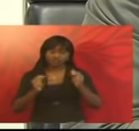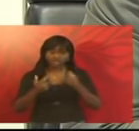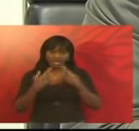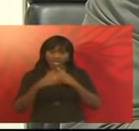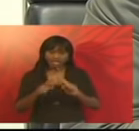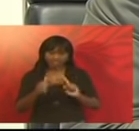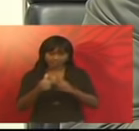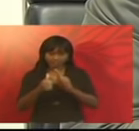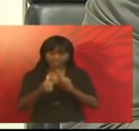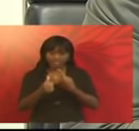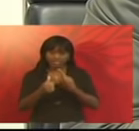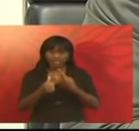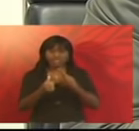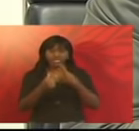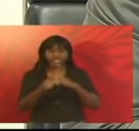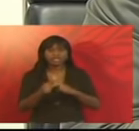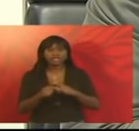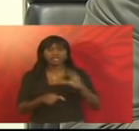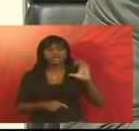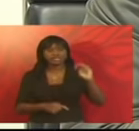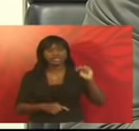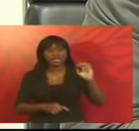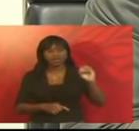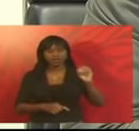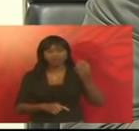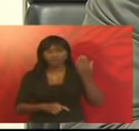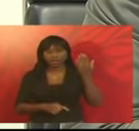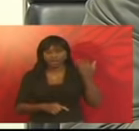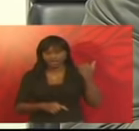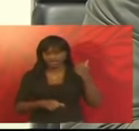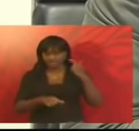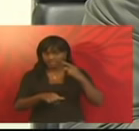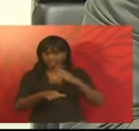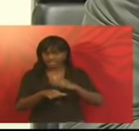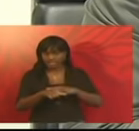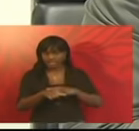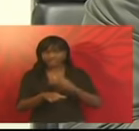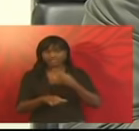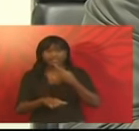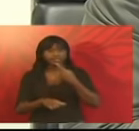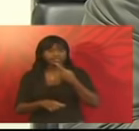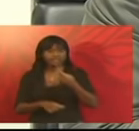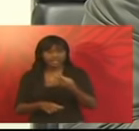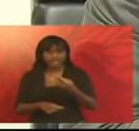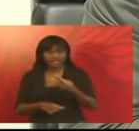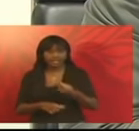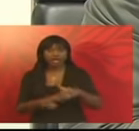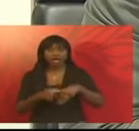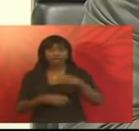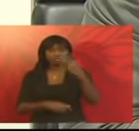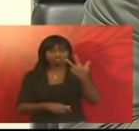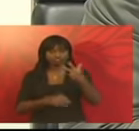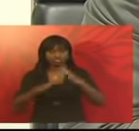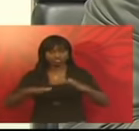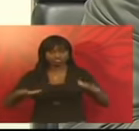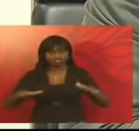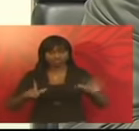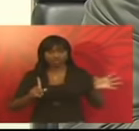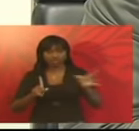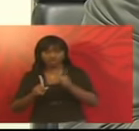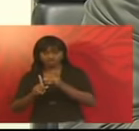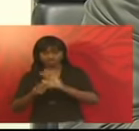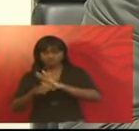first question, I believe the CMO at his last appearance would have indicated that out of the 3 children who had initially